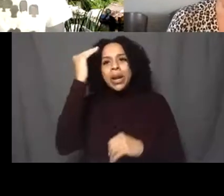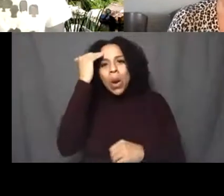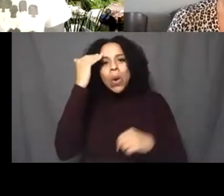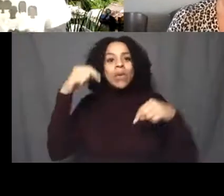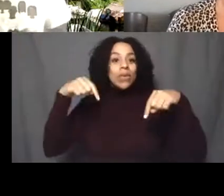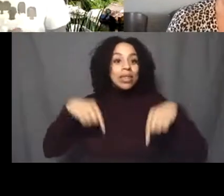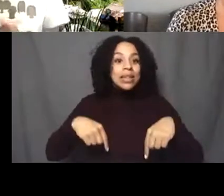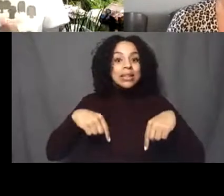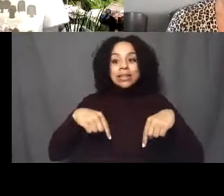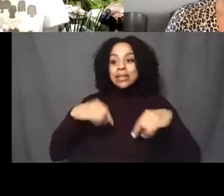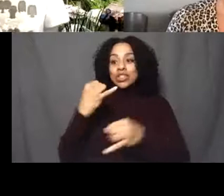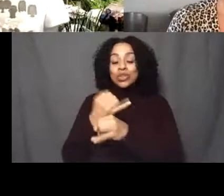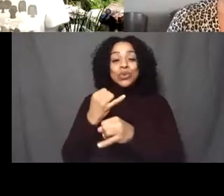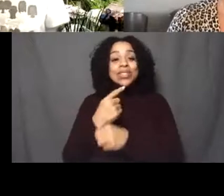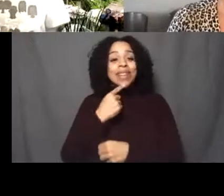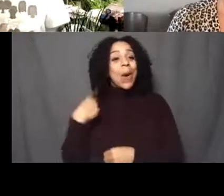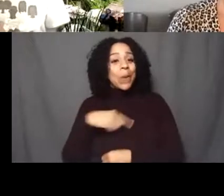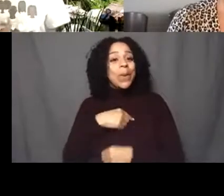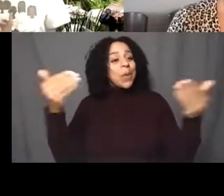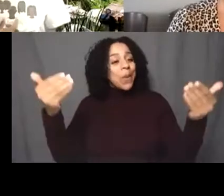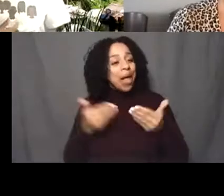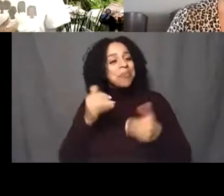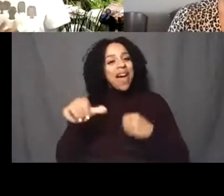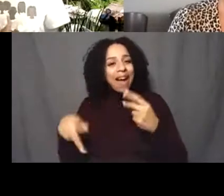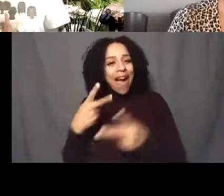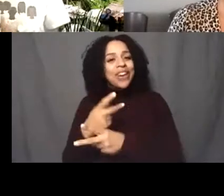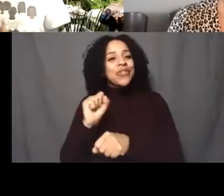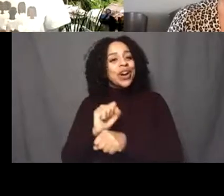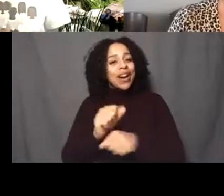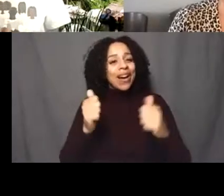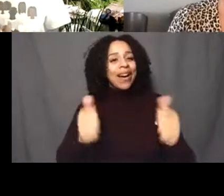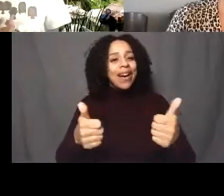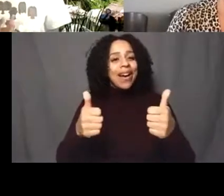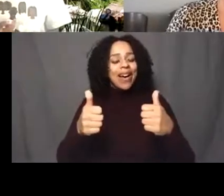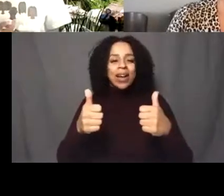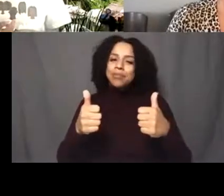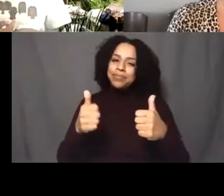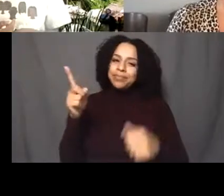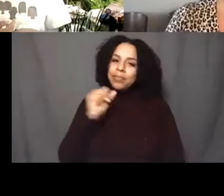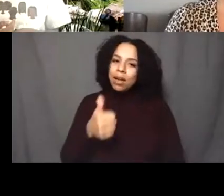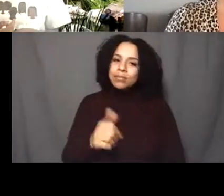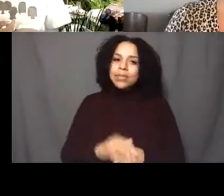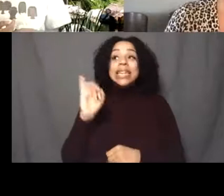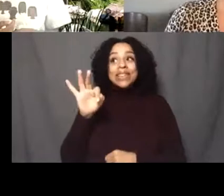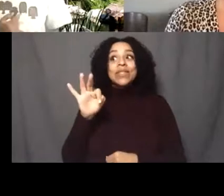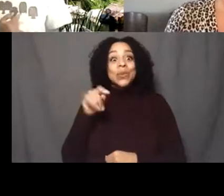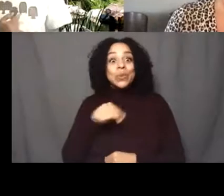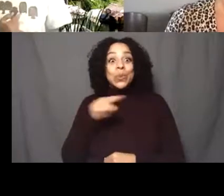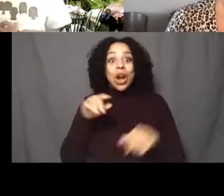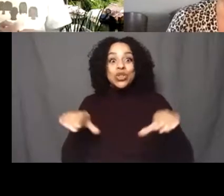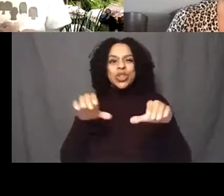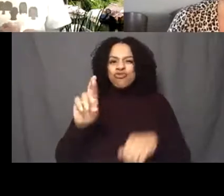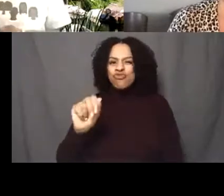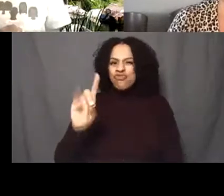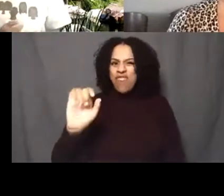of that type of work, but they are not. If you are doing truly radical work in your field, it's not going to be embraced, and you shouldn't have